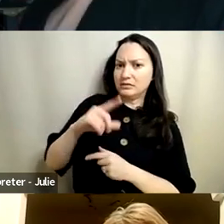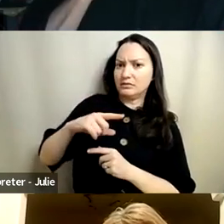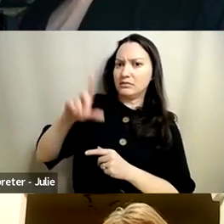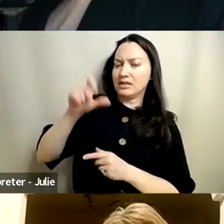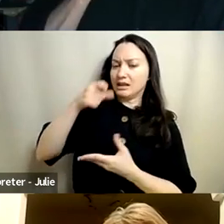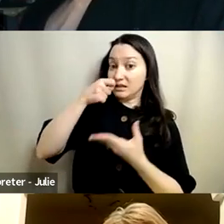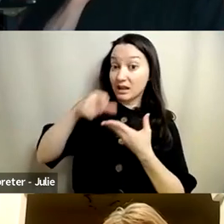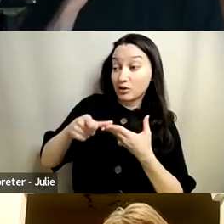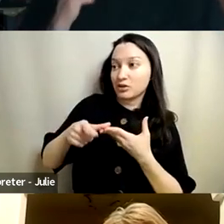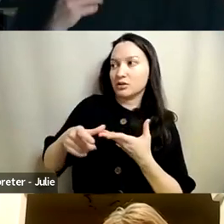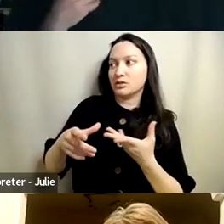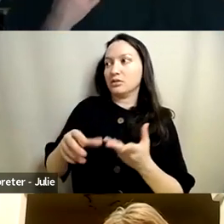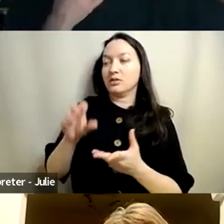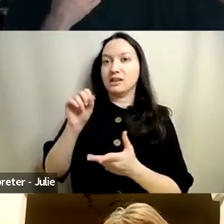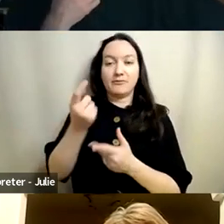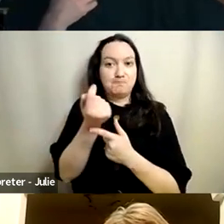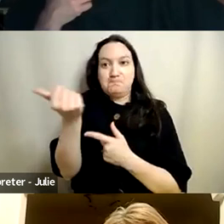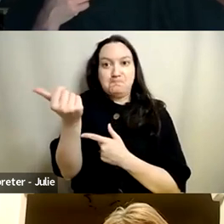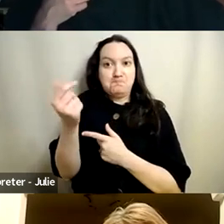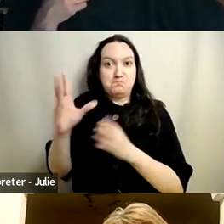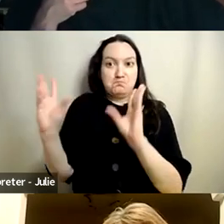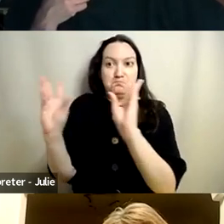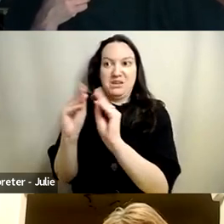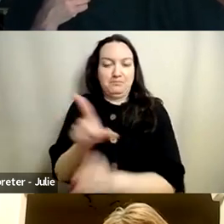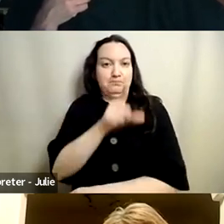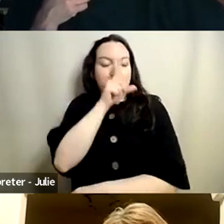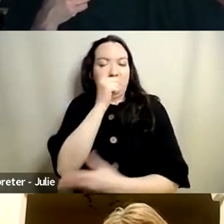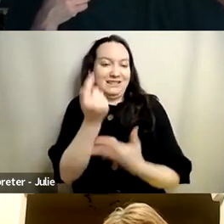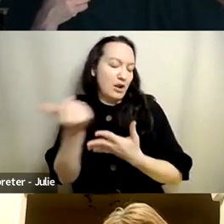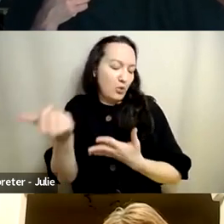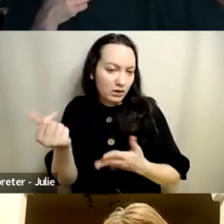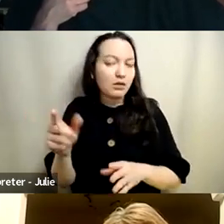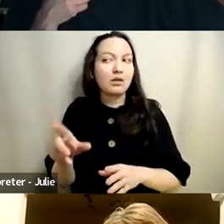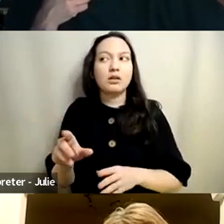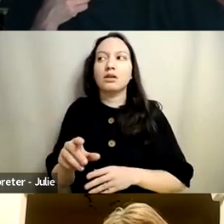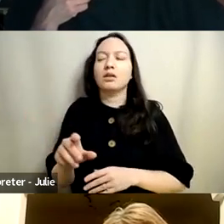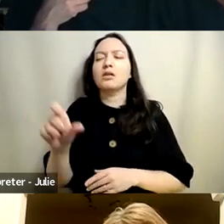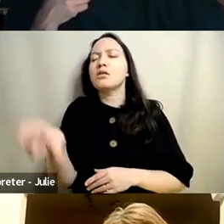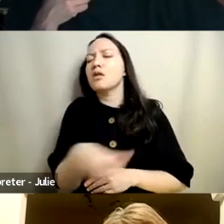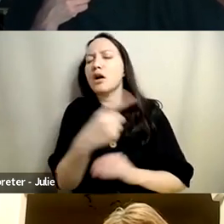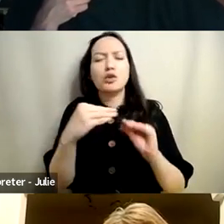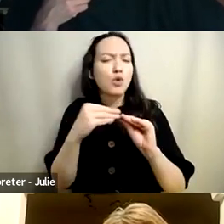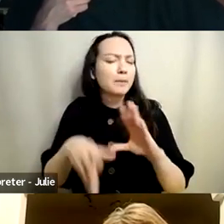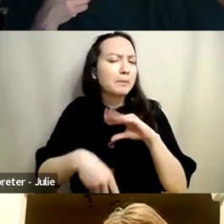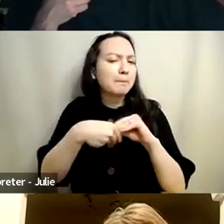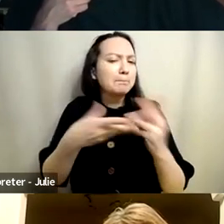letter? And if it gets taken out during the meeting, it gets taken out. But what else could we add?